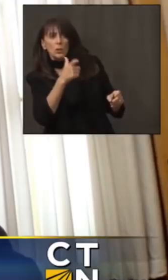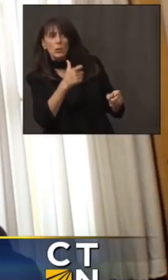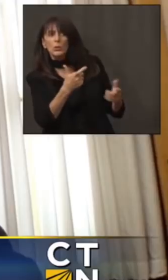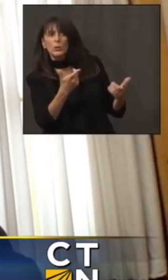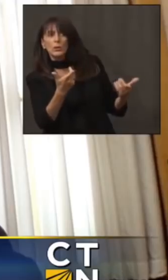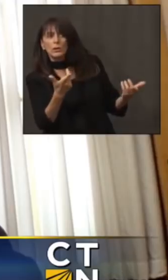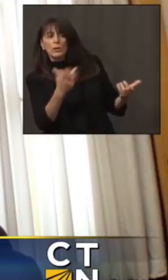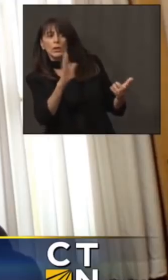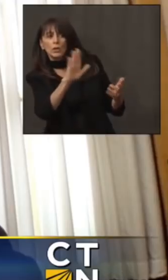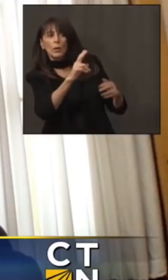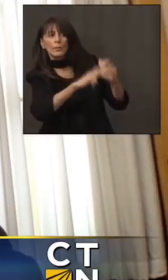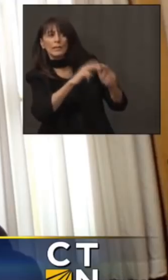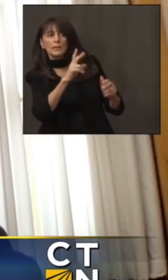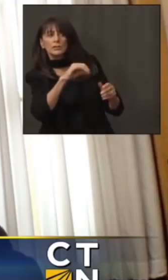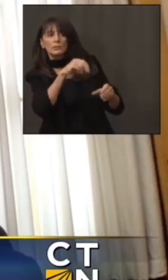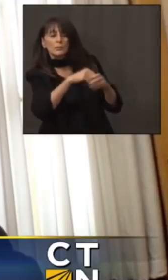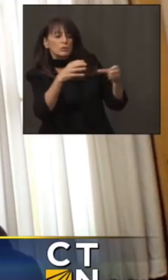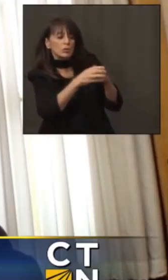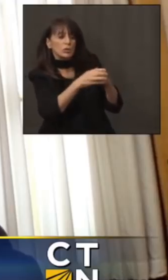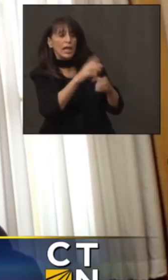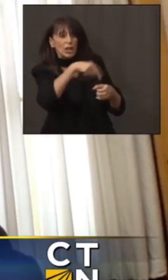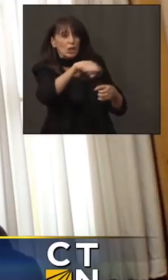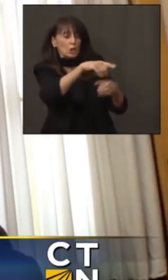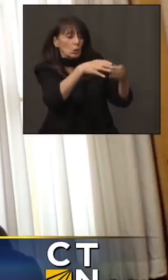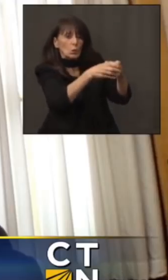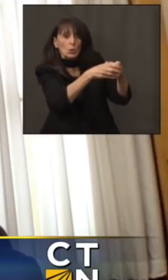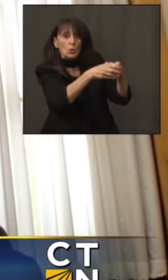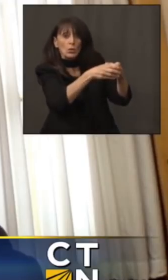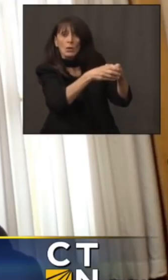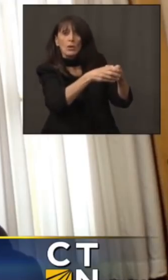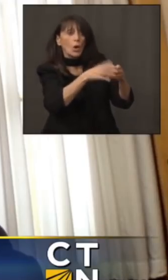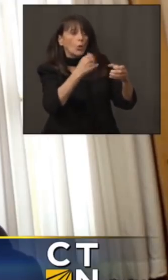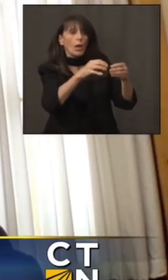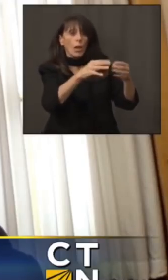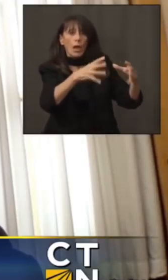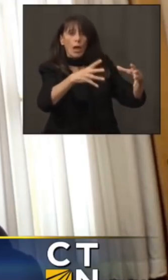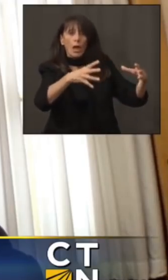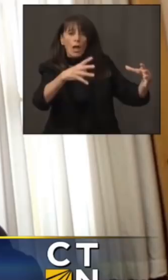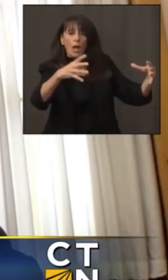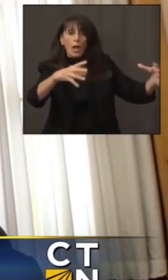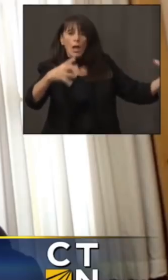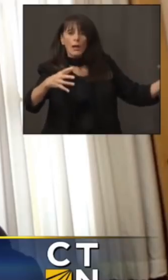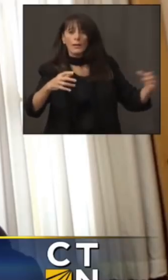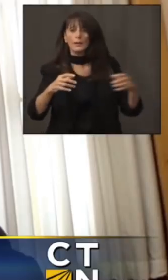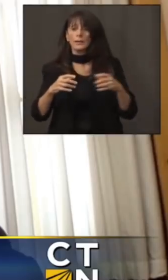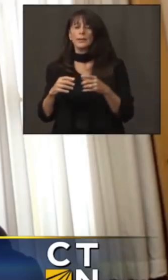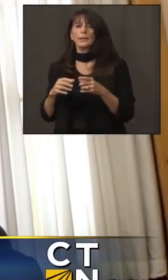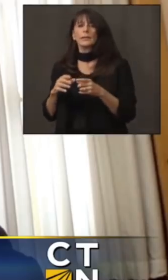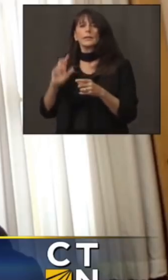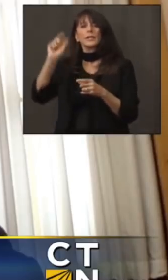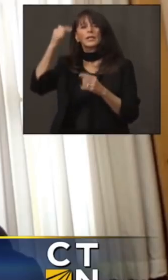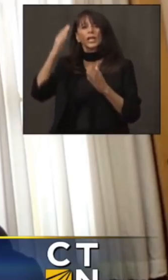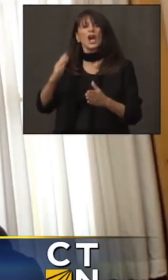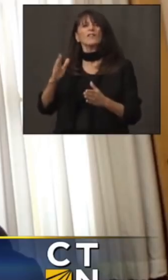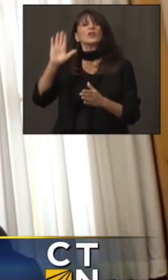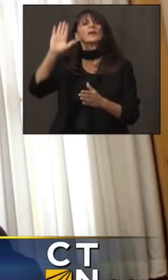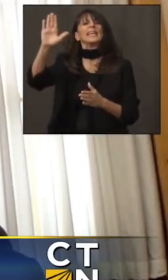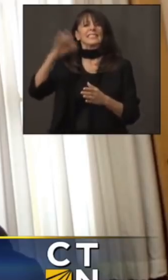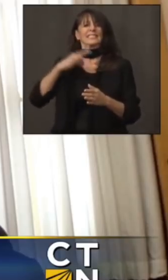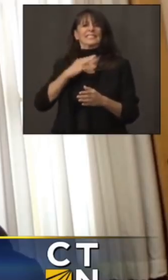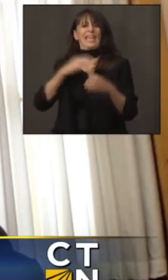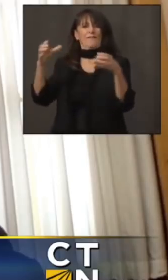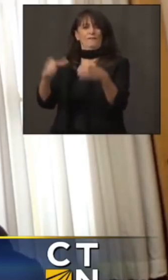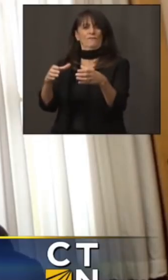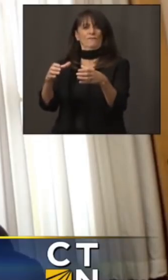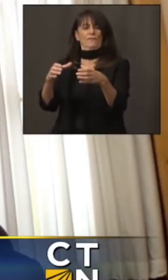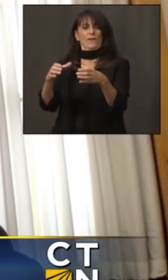people in the inner circle like you guys, or how far out is that net going to be cast? It's just going to be governor's senior staff, people